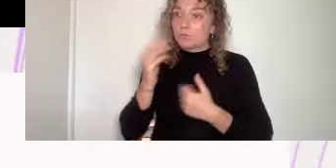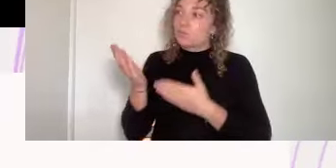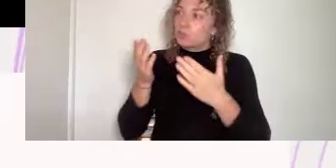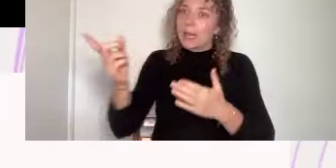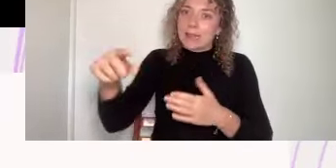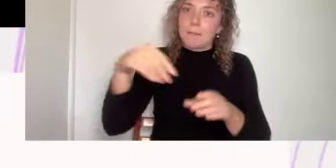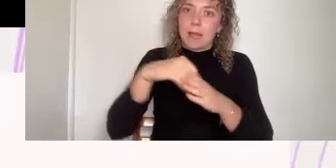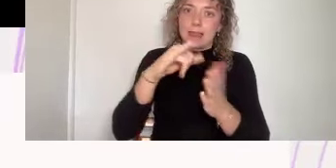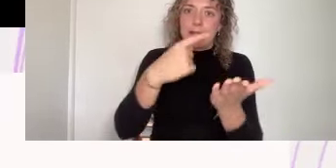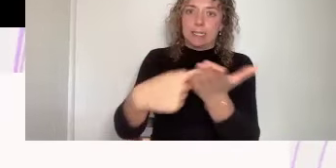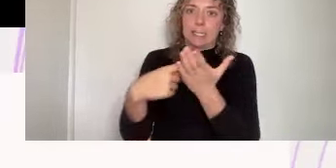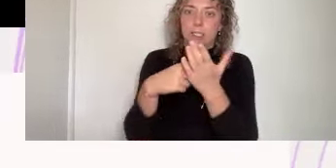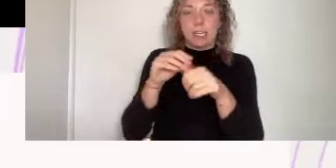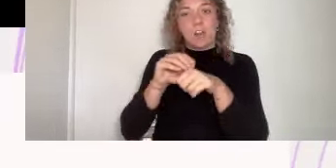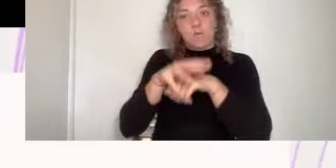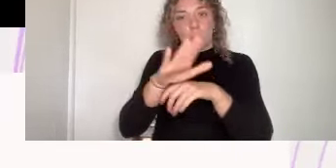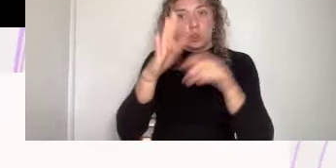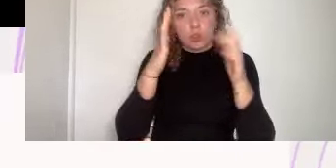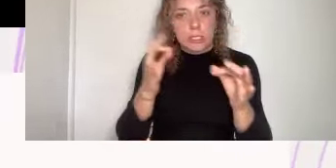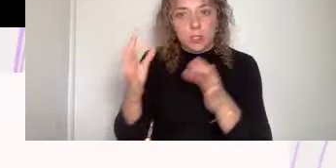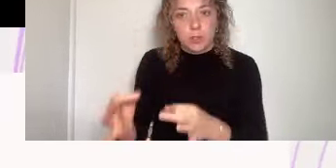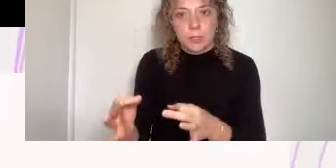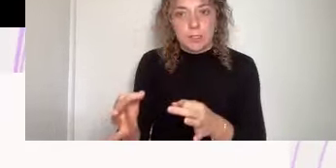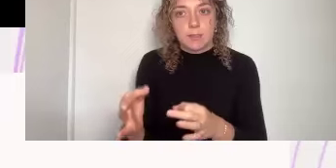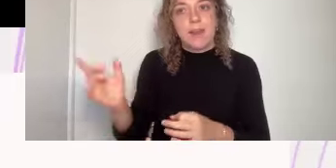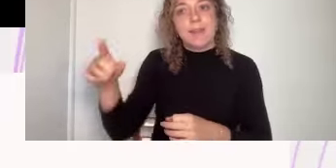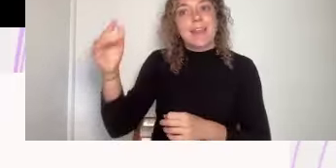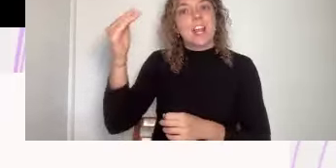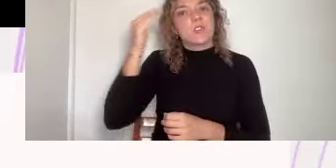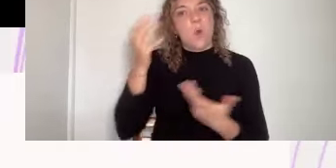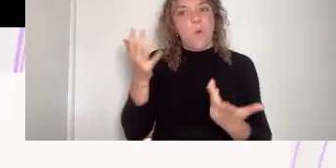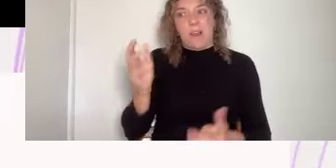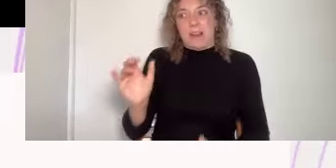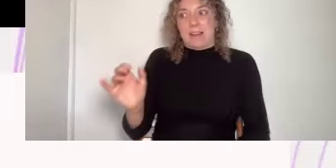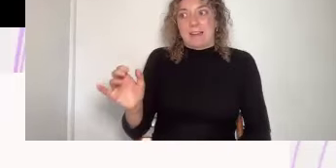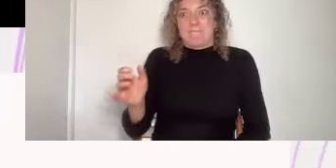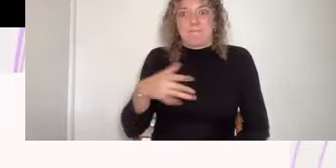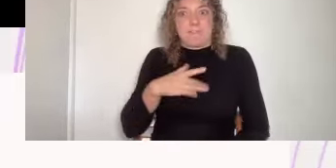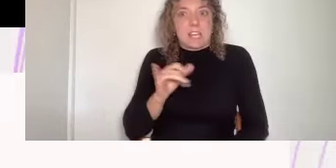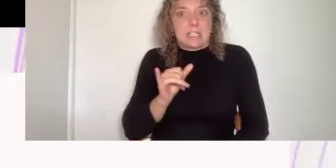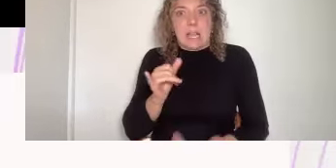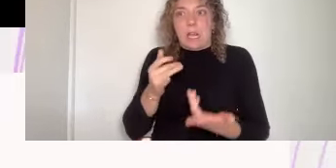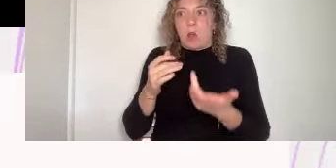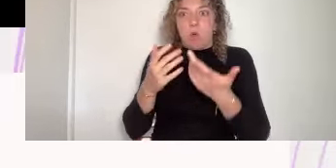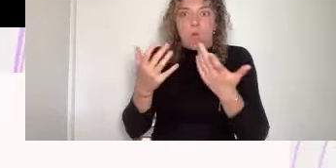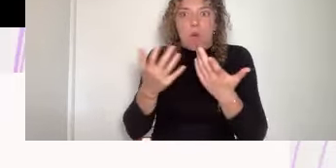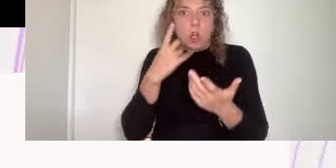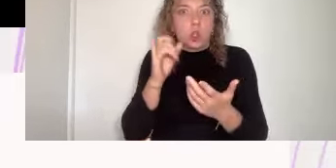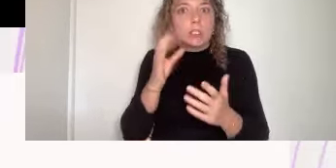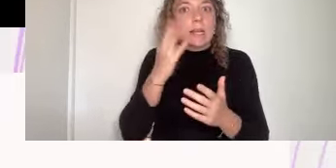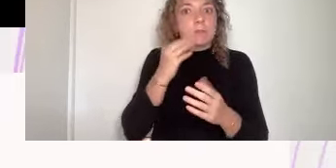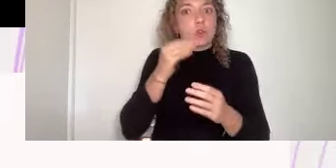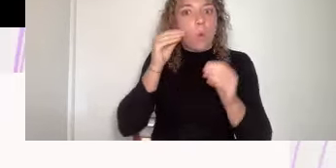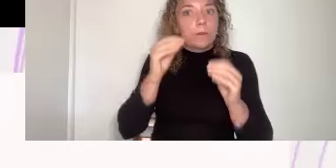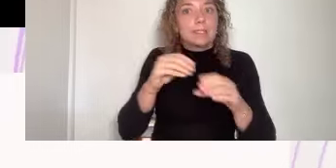to influence that decision making. They know what it's like to experience homelessness in your community. I am quite sure that